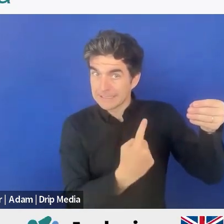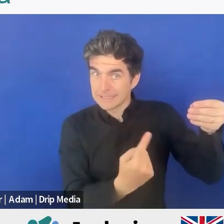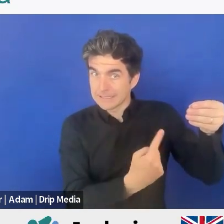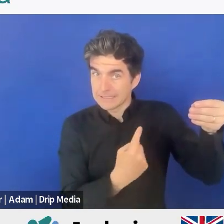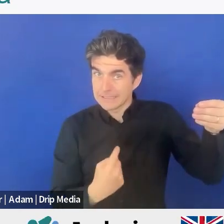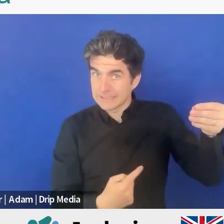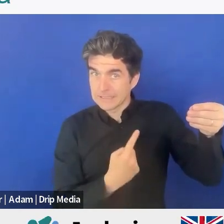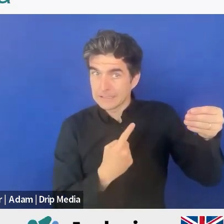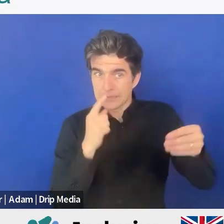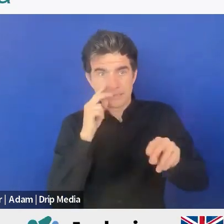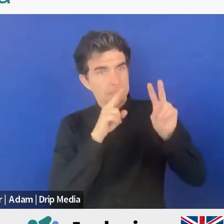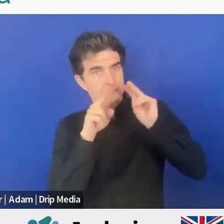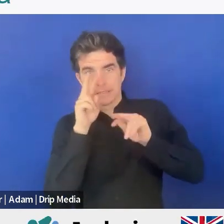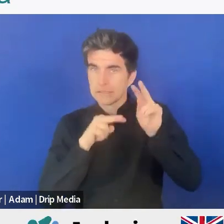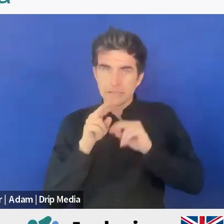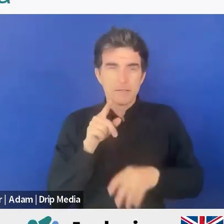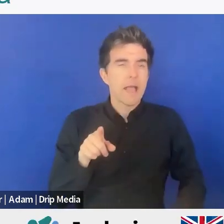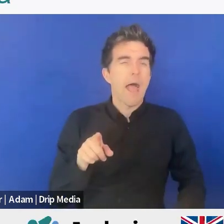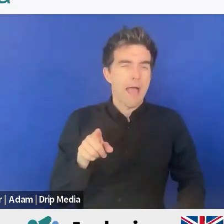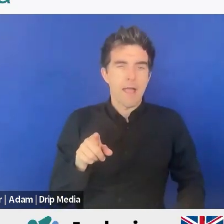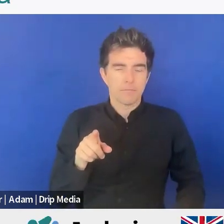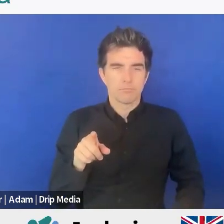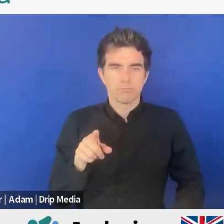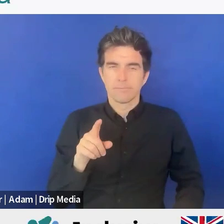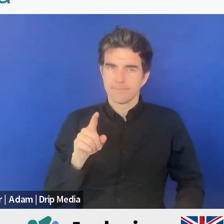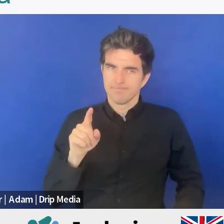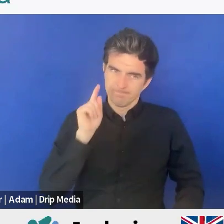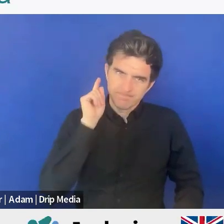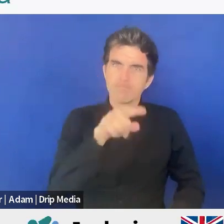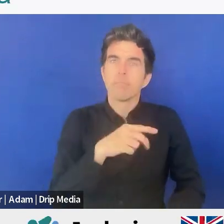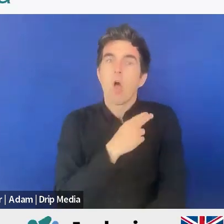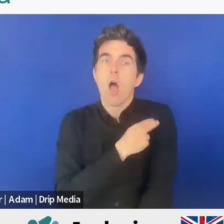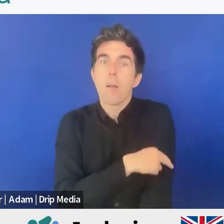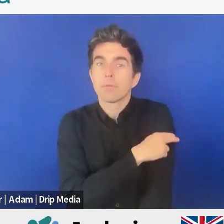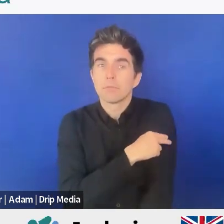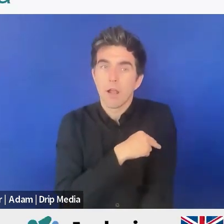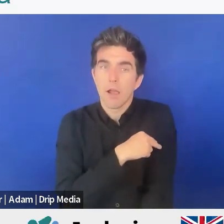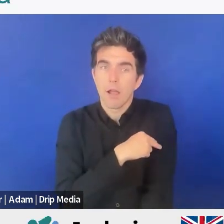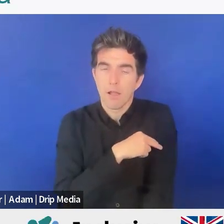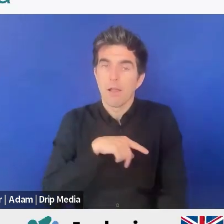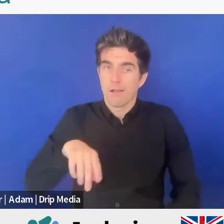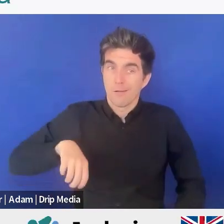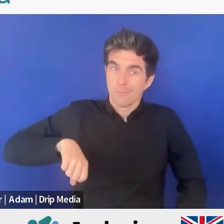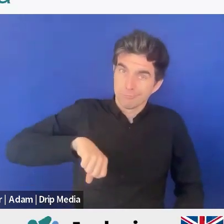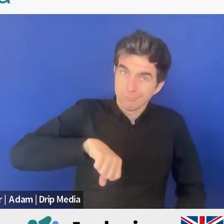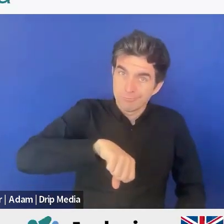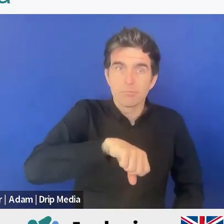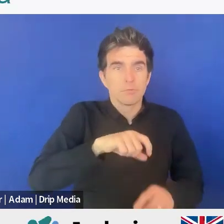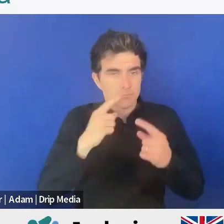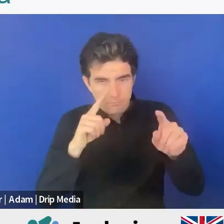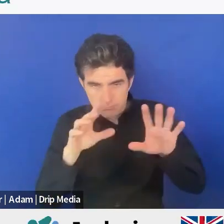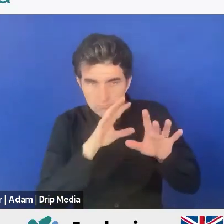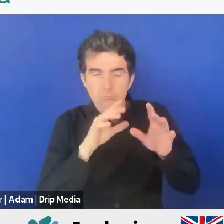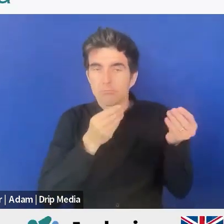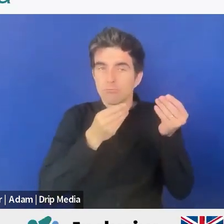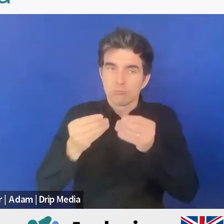the hospital, and provided her with the new glasses. This example seems a bit simple on the